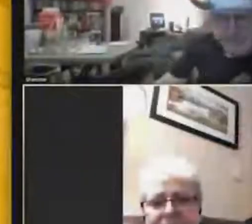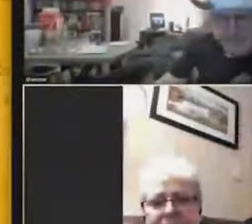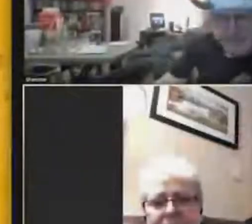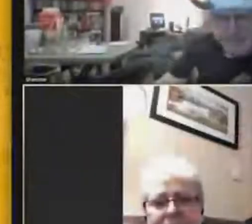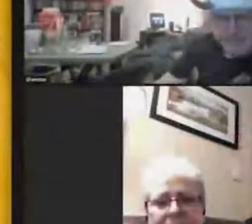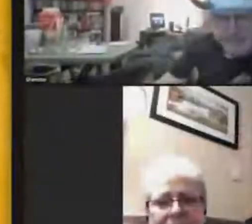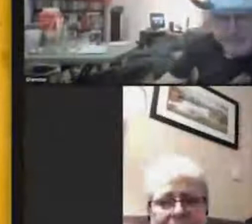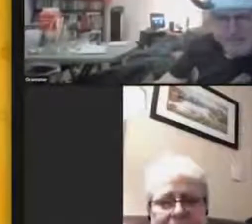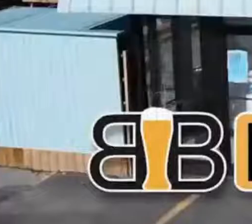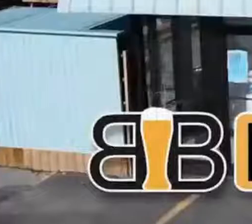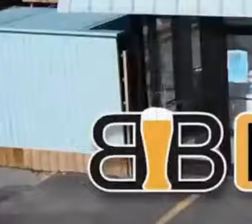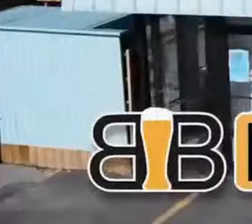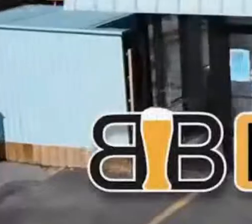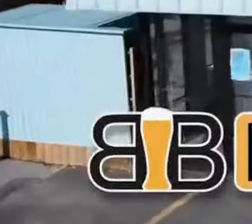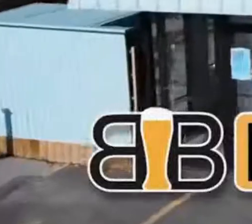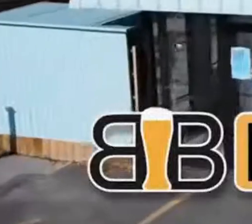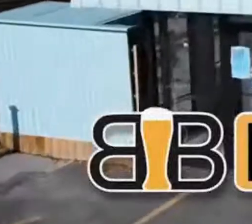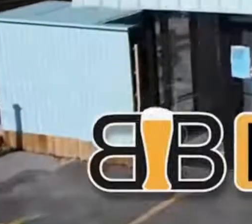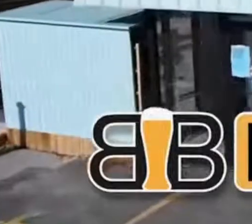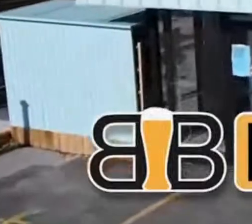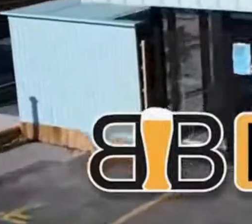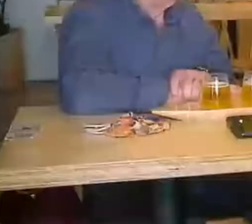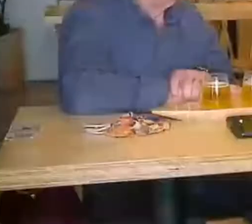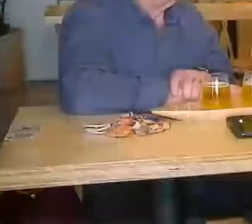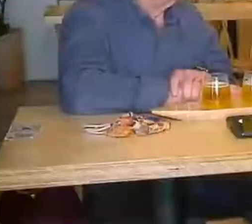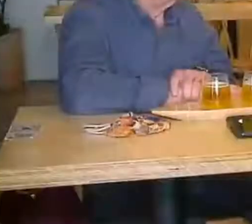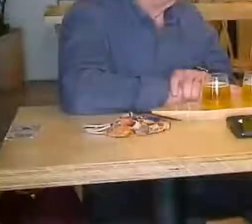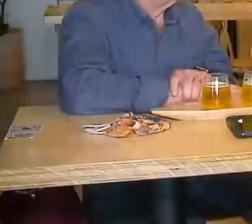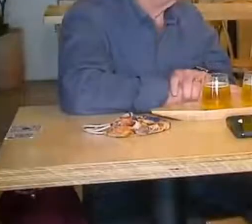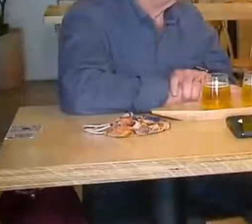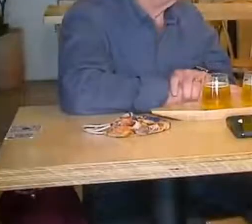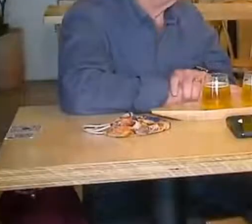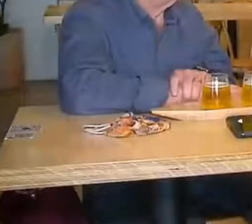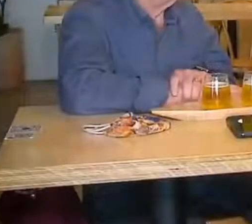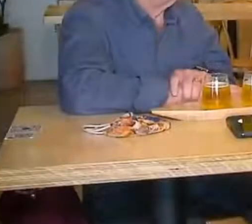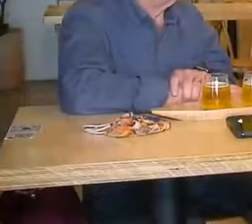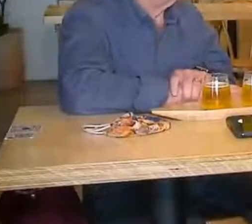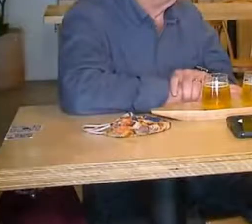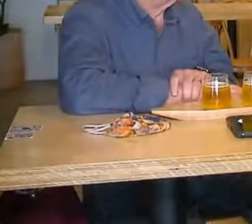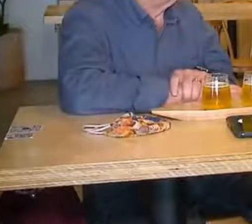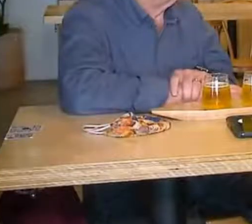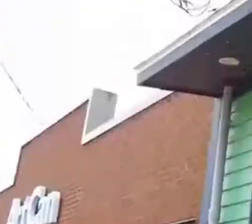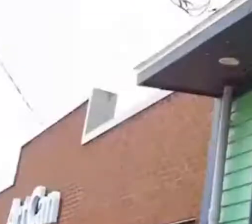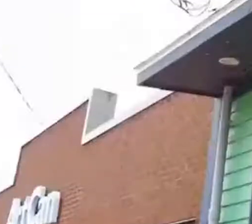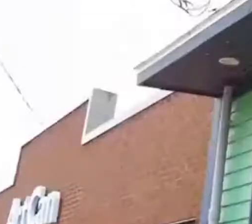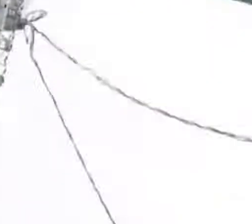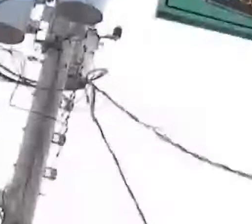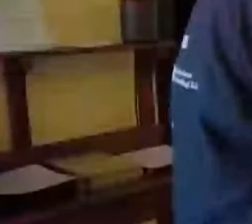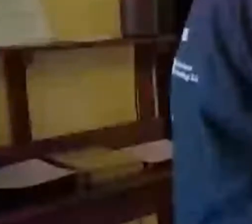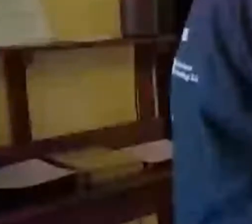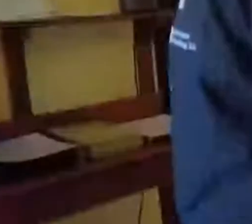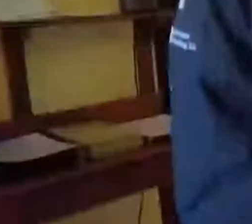Oh yeah, everybody gets the sociable. It all depends on how well the fermentation is going.